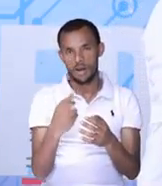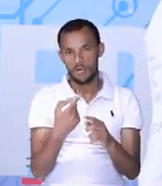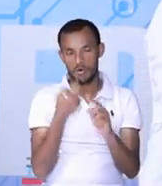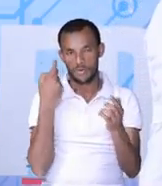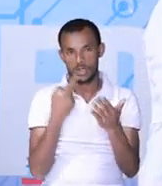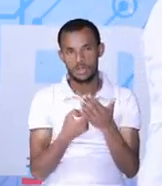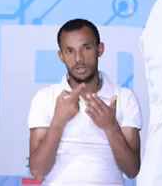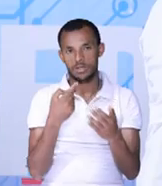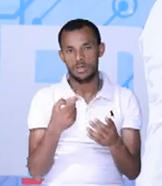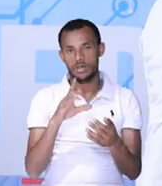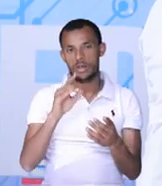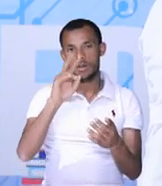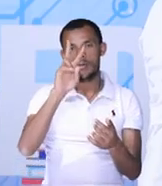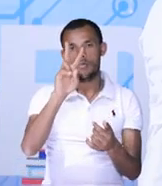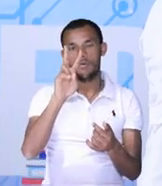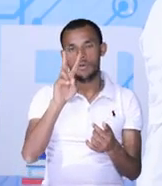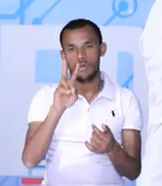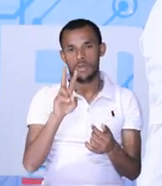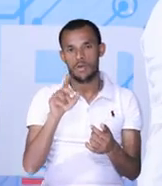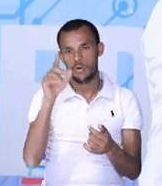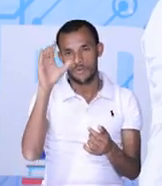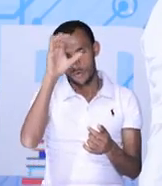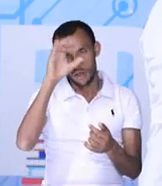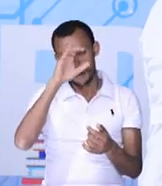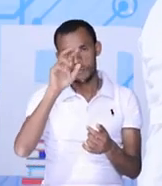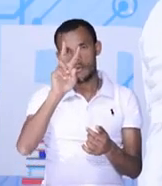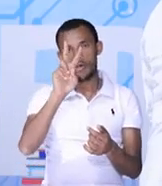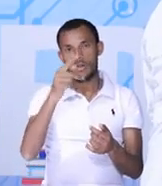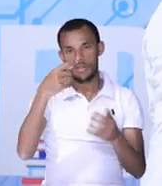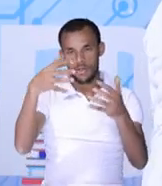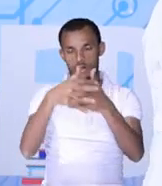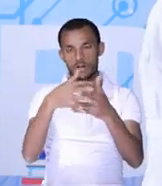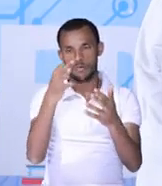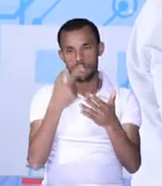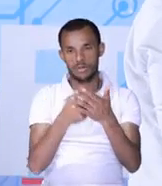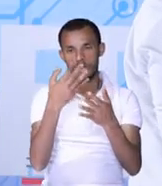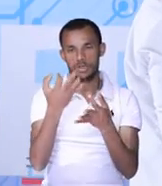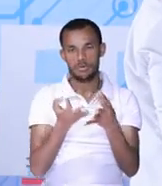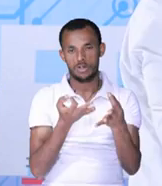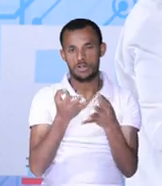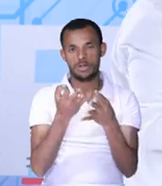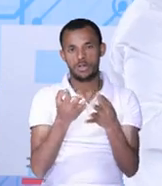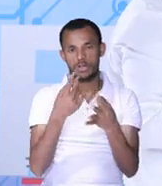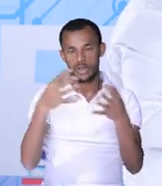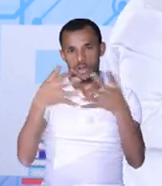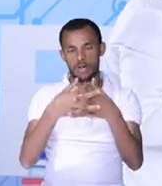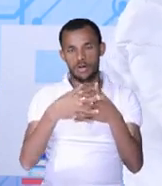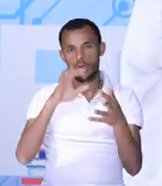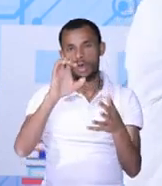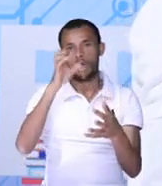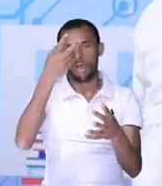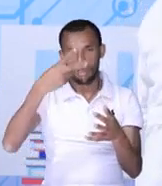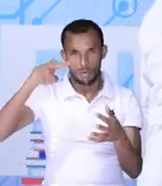from this one dv, you can find v. That's the integral of this expression, the integral of e raised to x